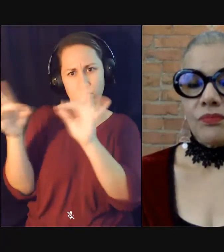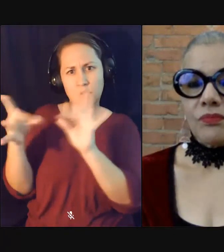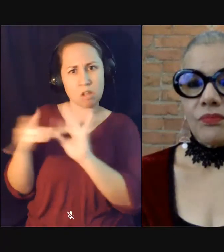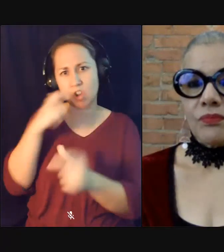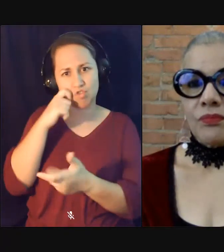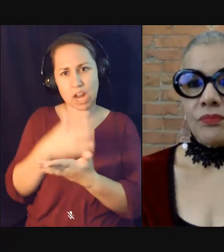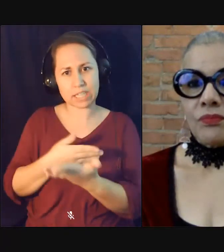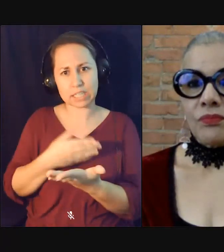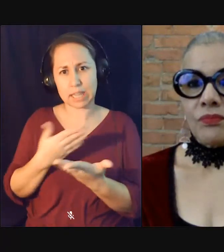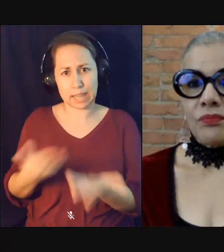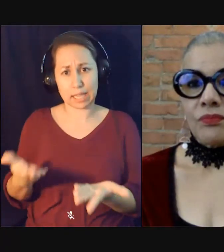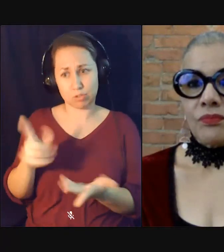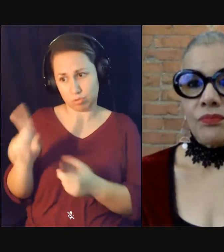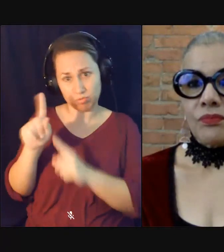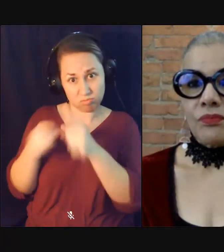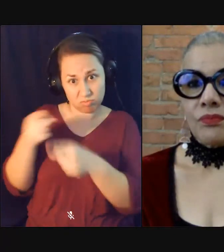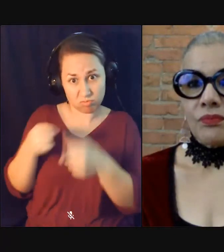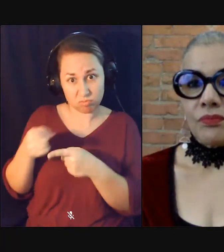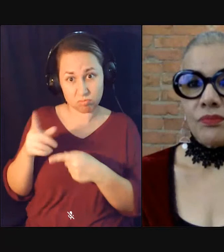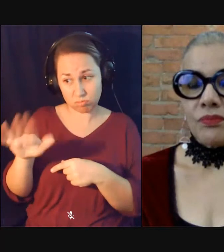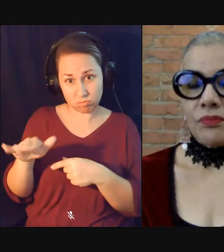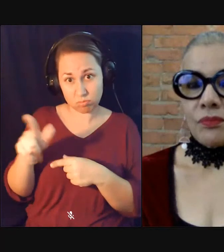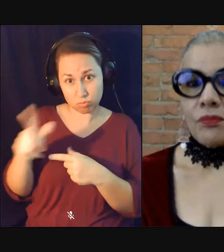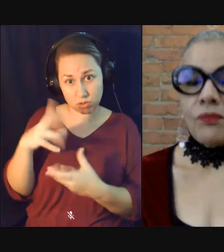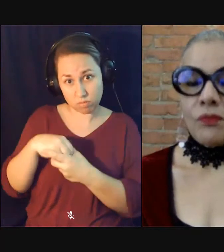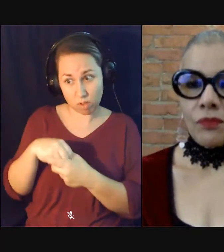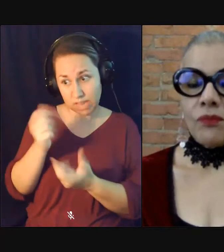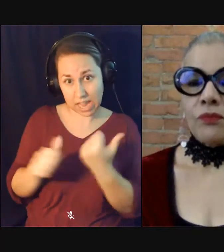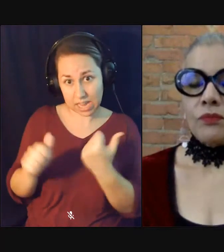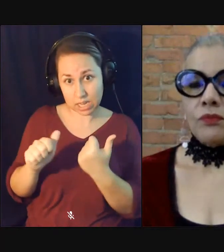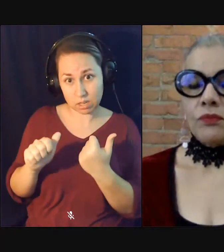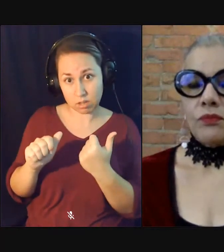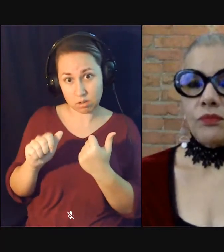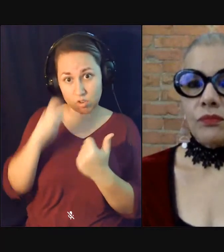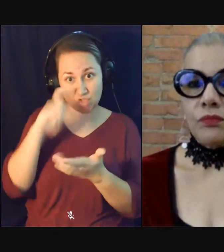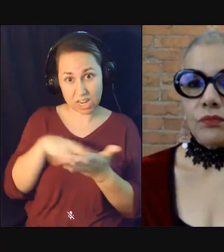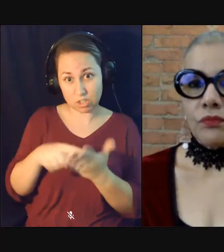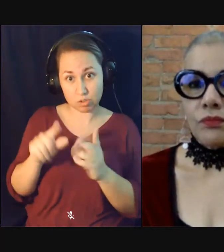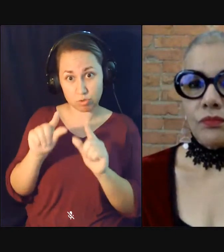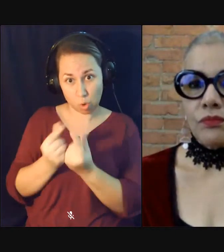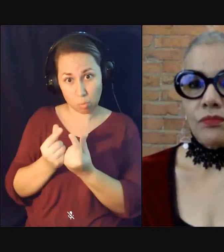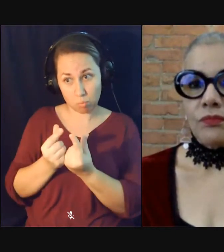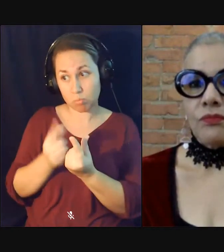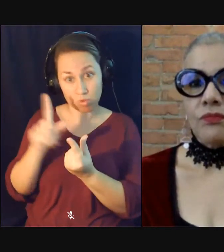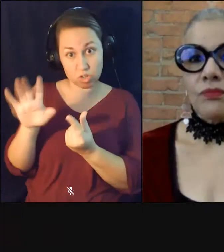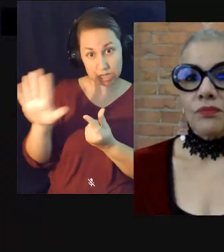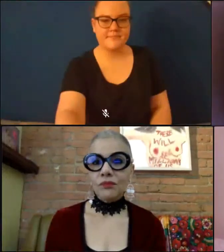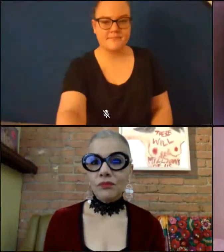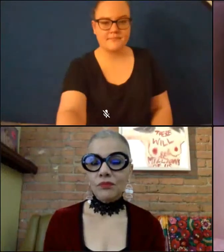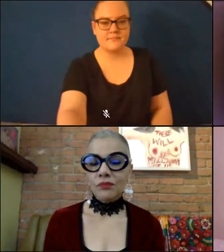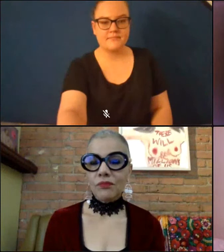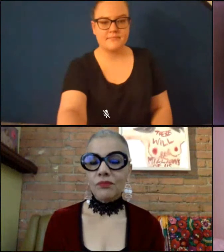Can you poke into him? Can you figure out if he's part of any organized racist groups? If so, Should his employer know about it? Should he be